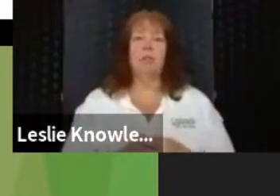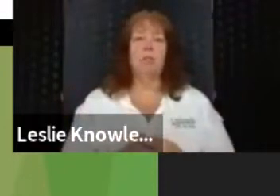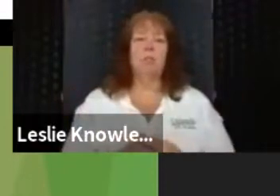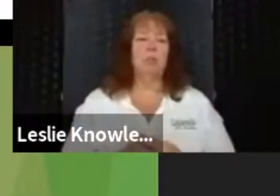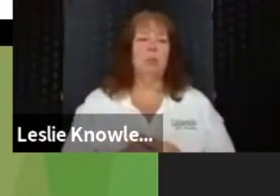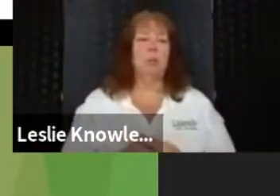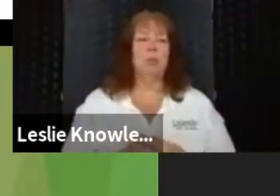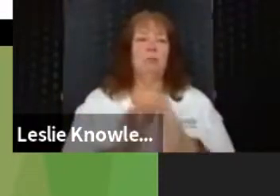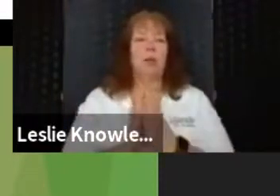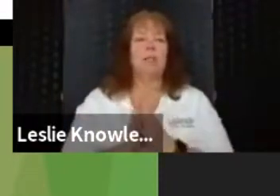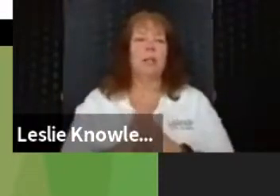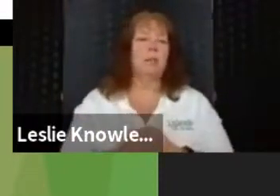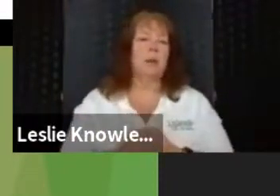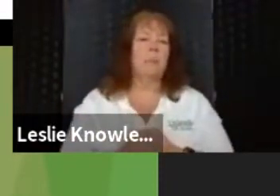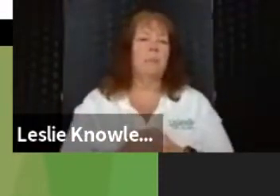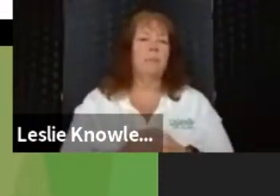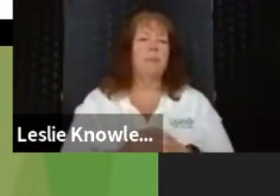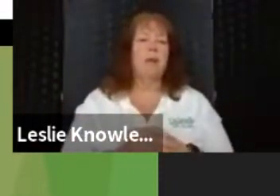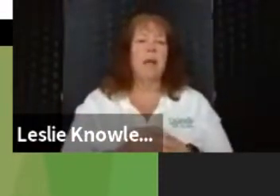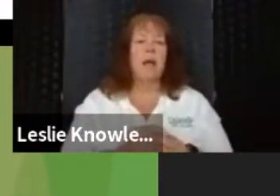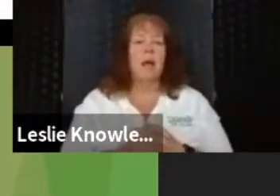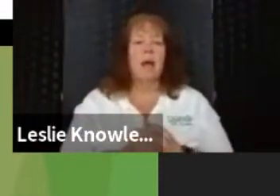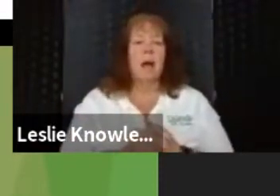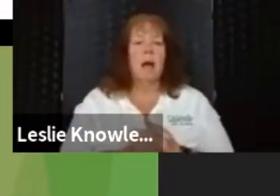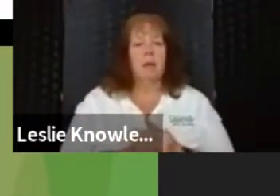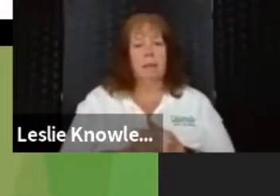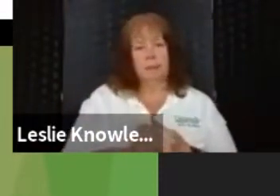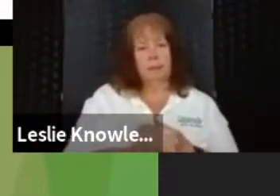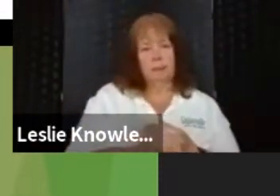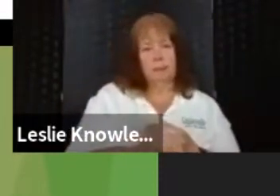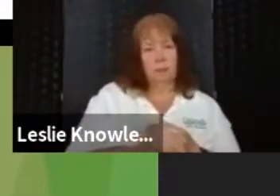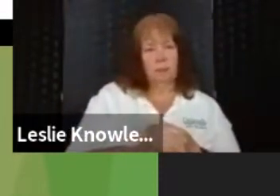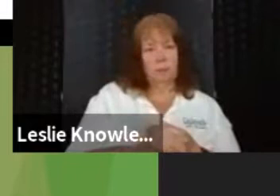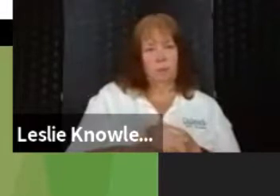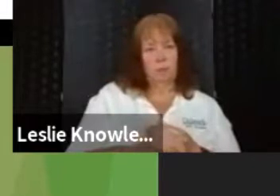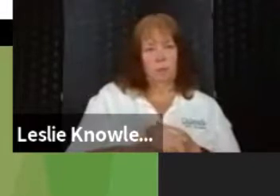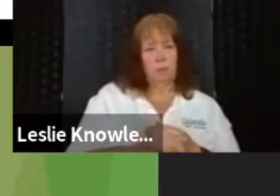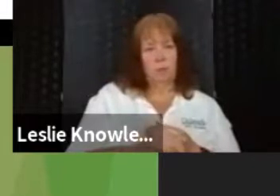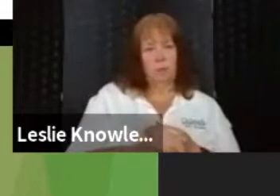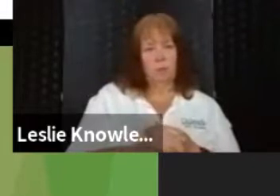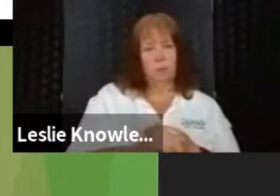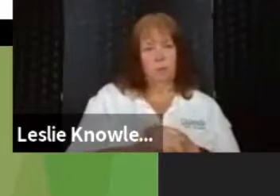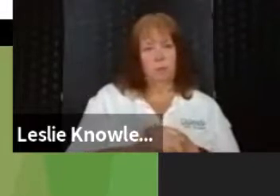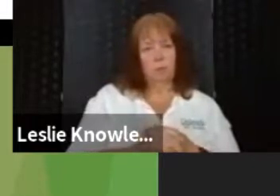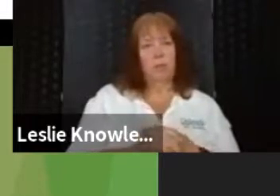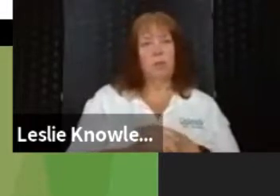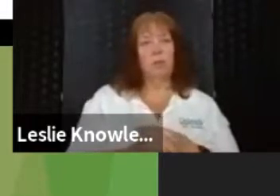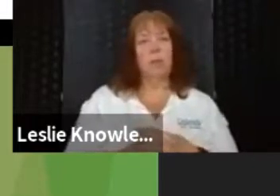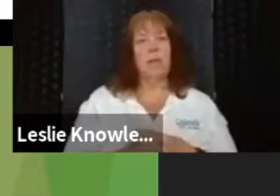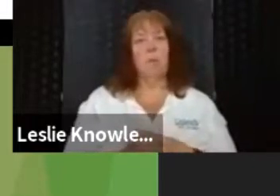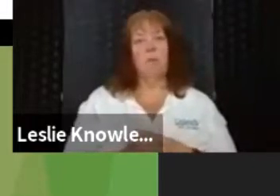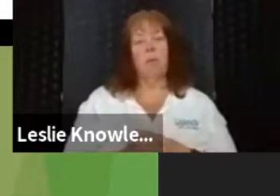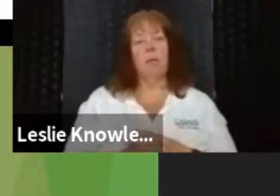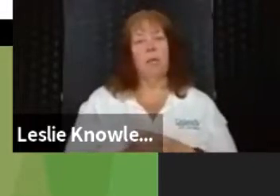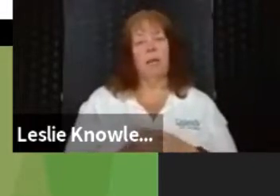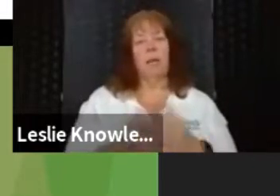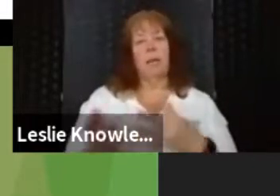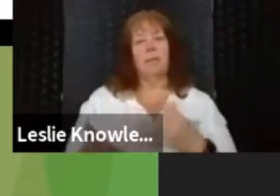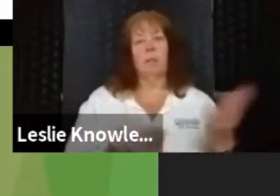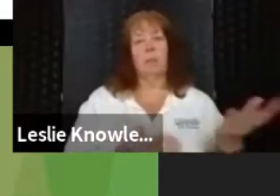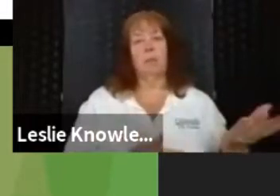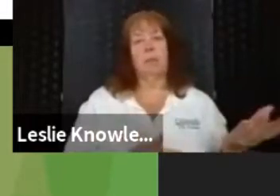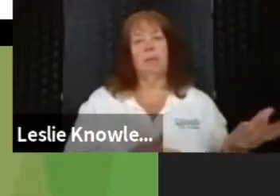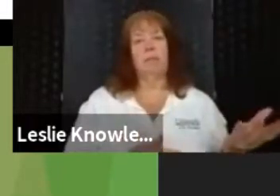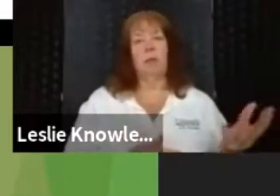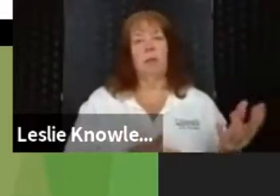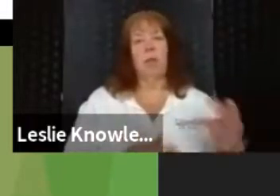journals this semester, which I'm very excited about. Let's see what else, the portfolio. So that's really helpful when it comes out. Like I